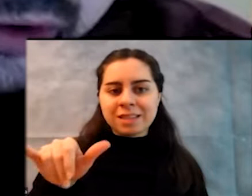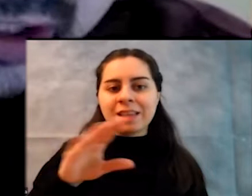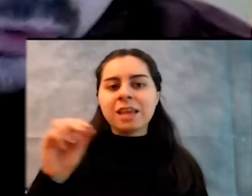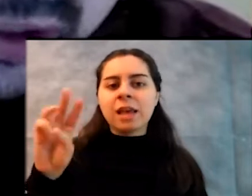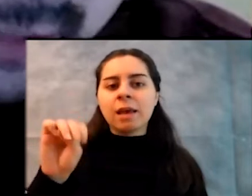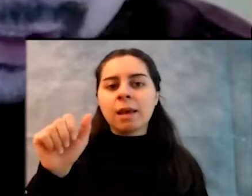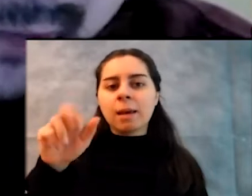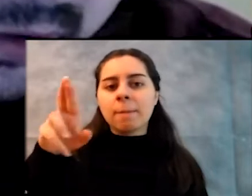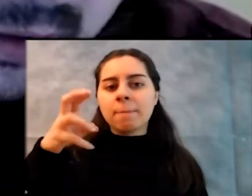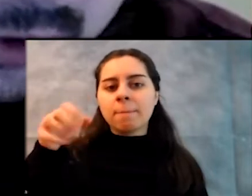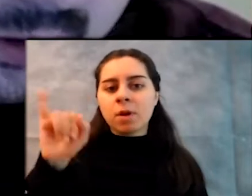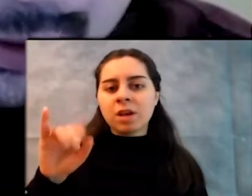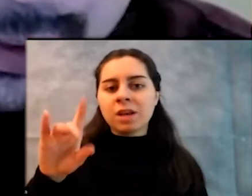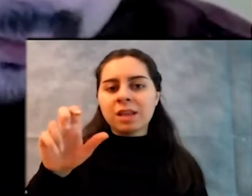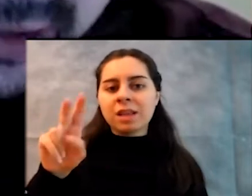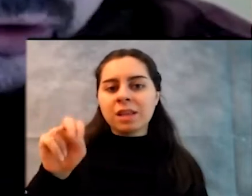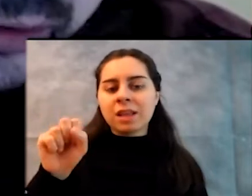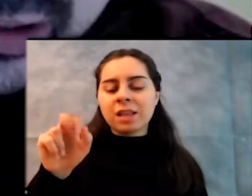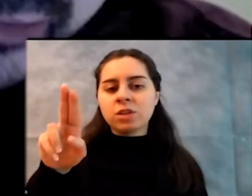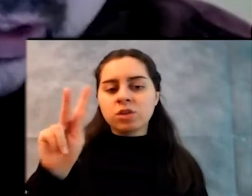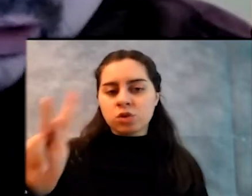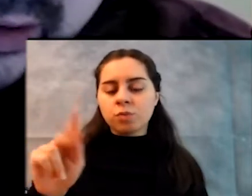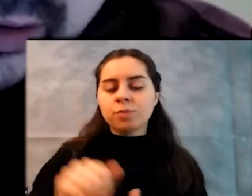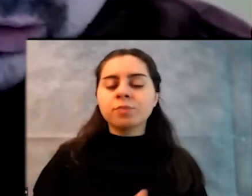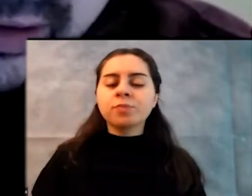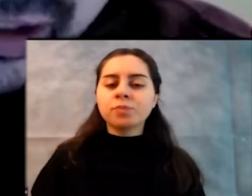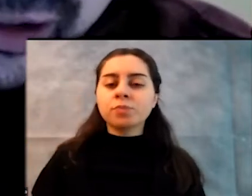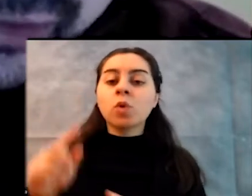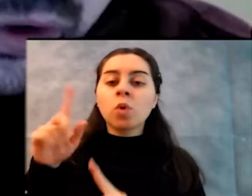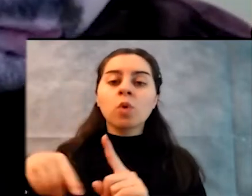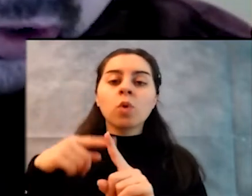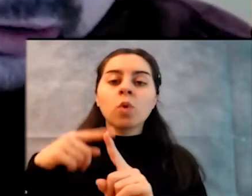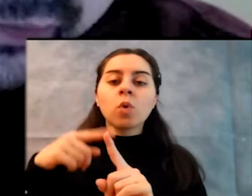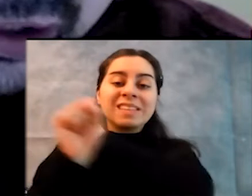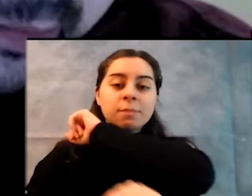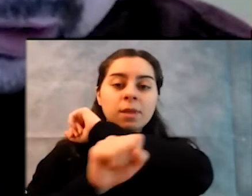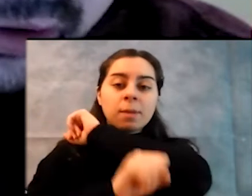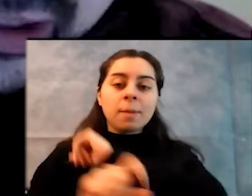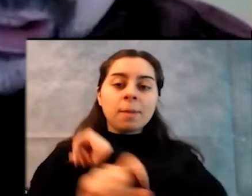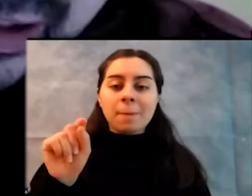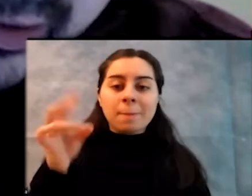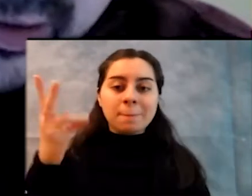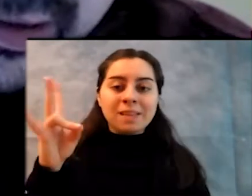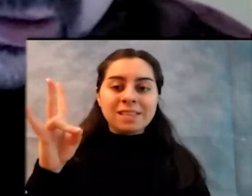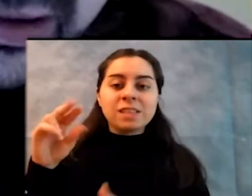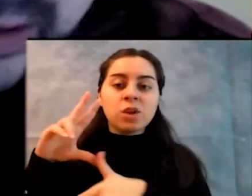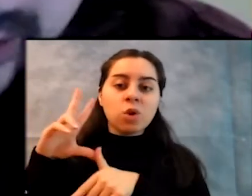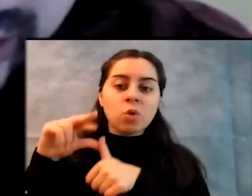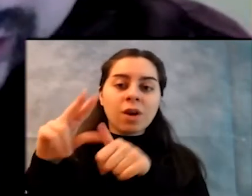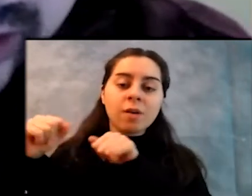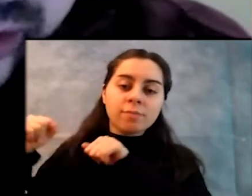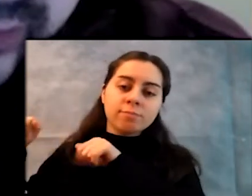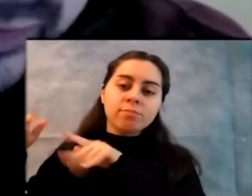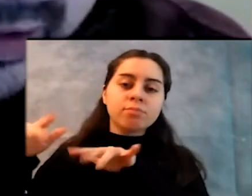When Hurricane Maria made landfall in Puerto Rico in September 2017, it left no part of the archipelago unscathed.